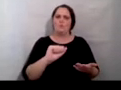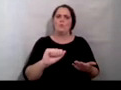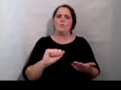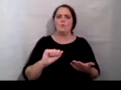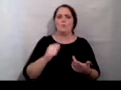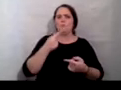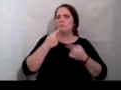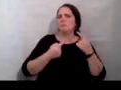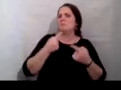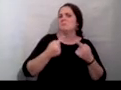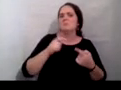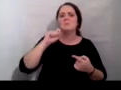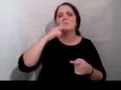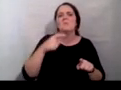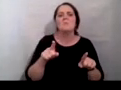your response?